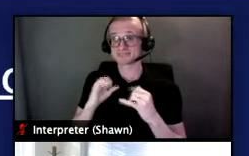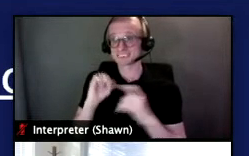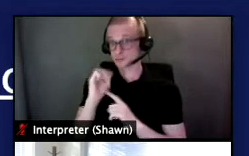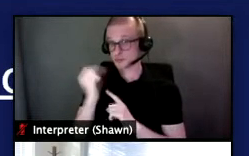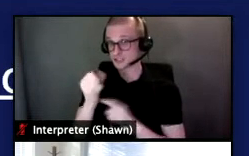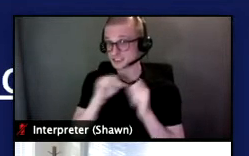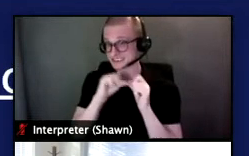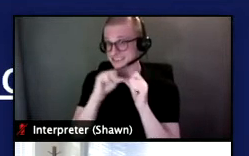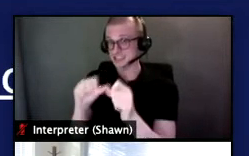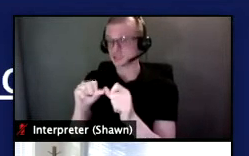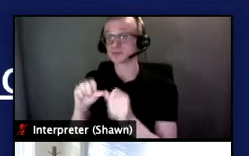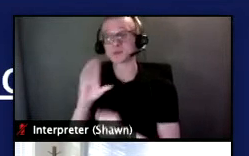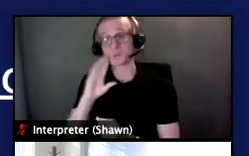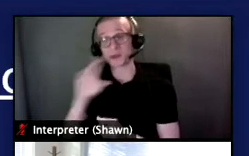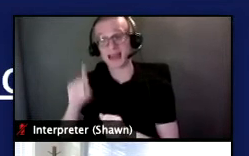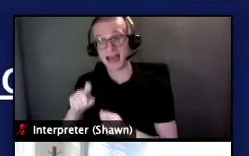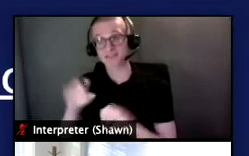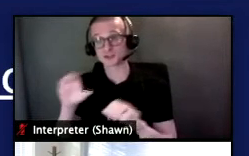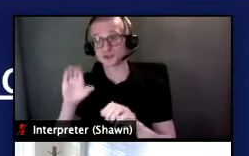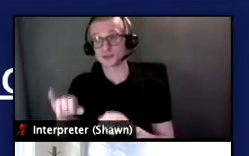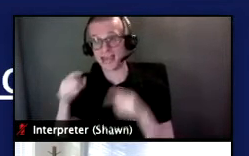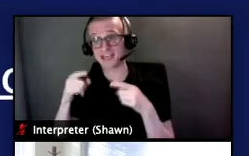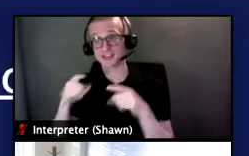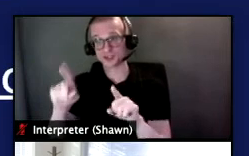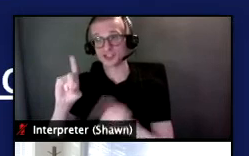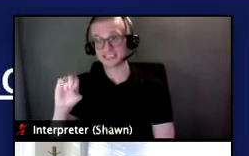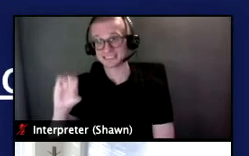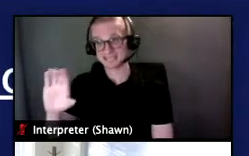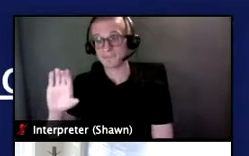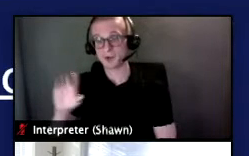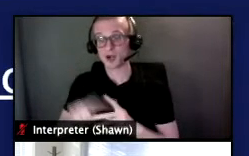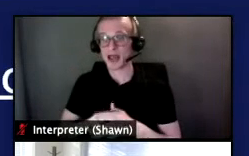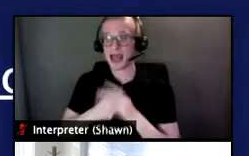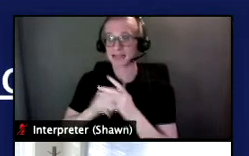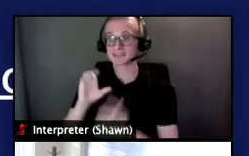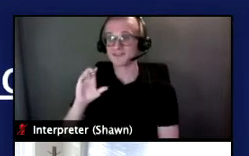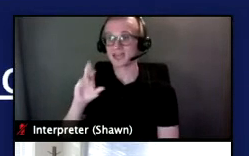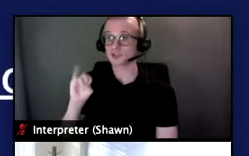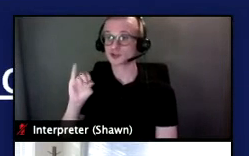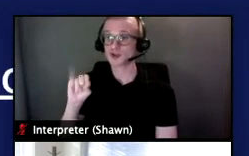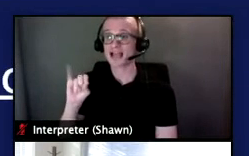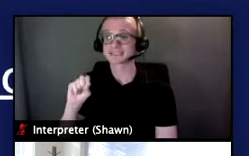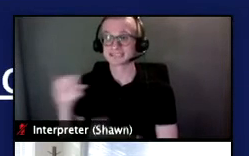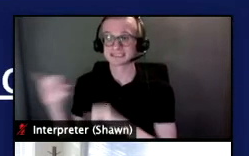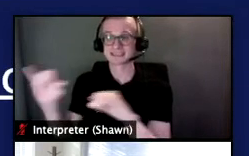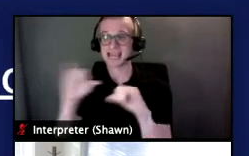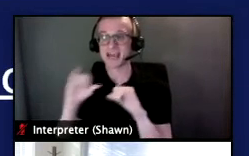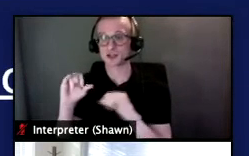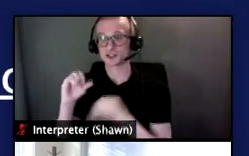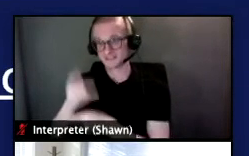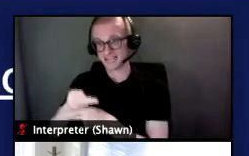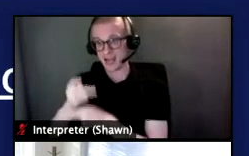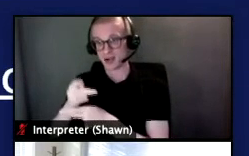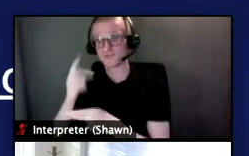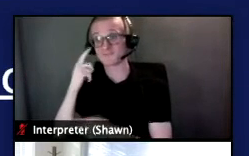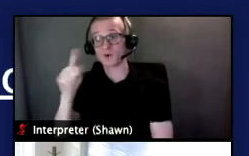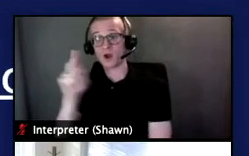to activate the crisis standards of care for hospitals, and we will be in a place where that kind of triage may be